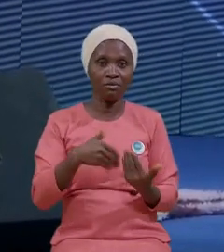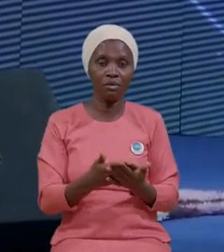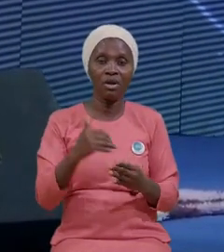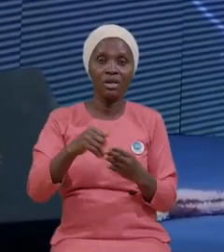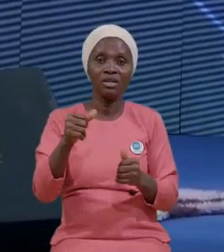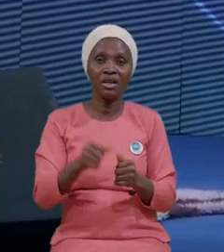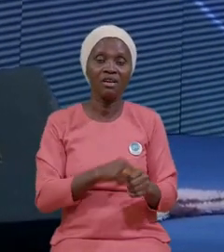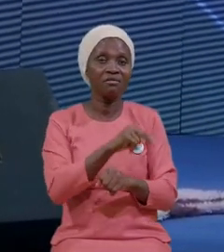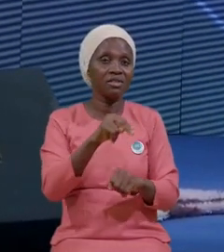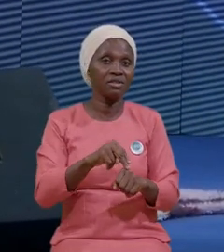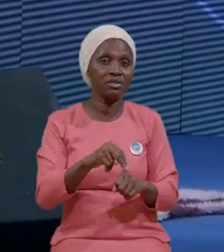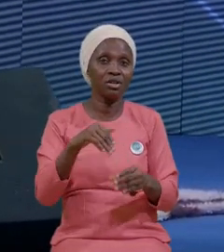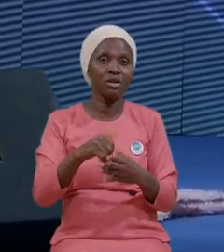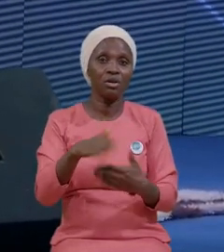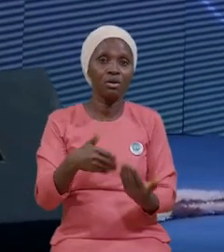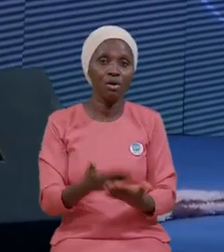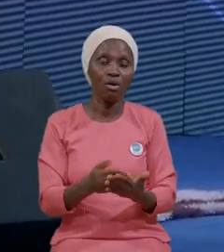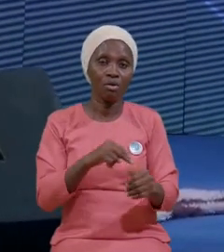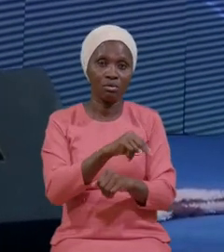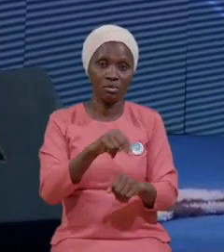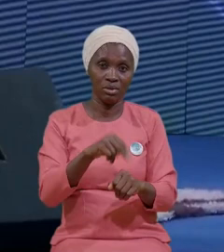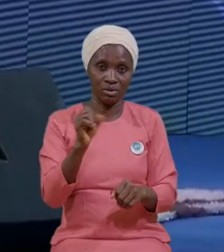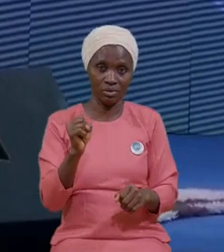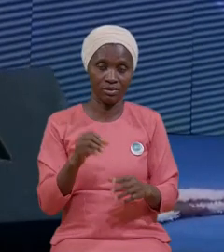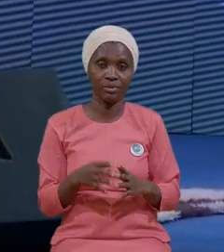all nations.